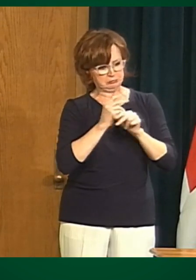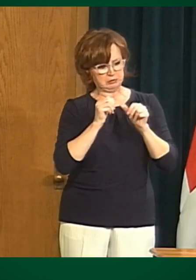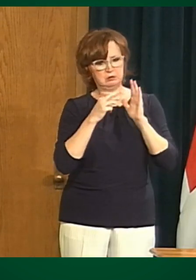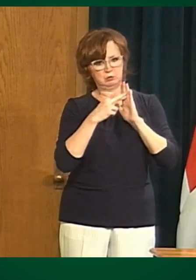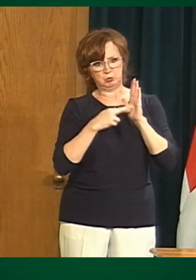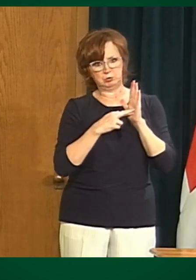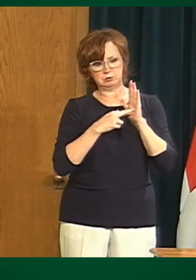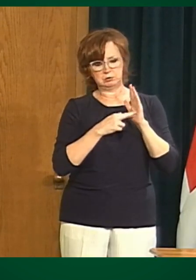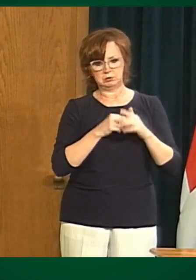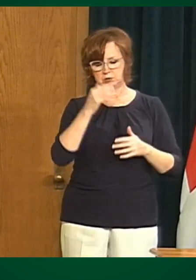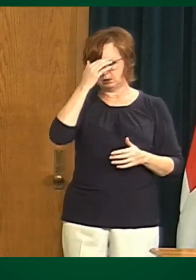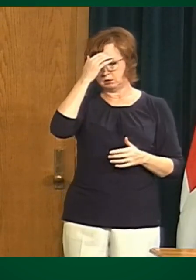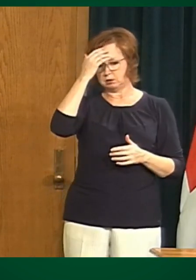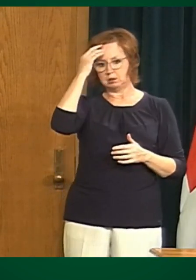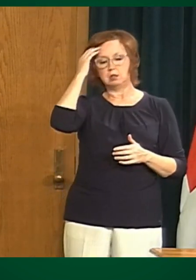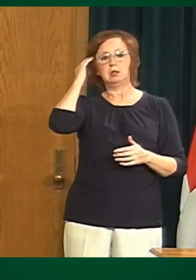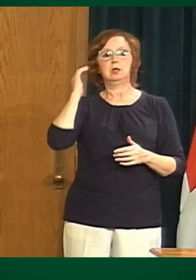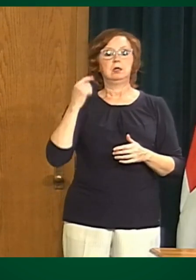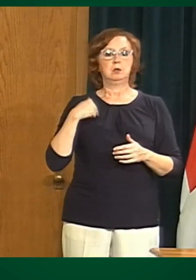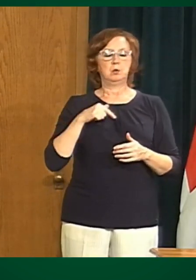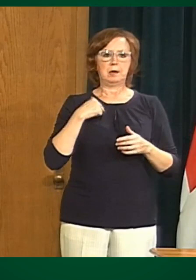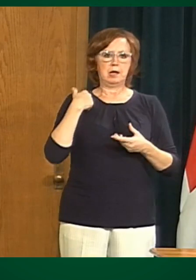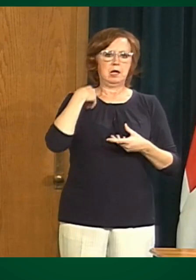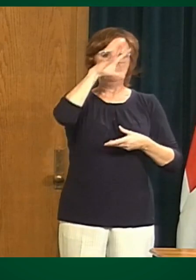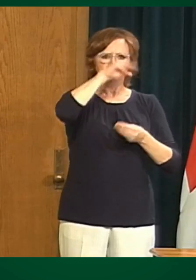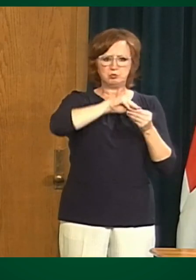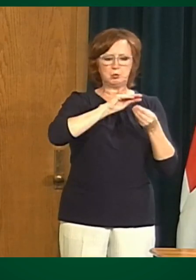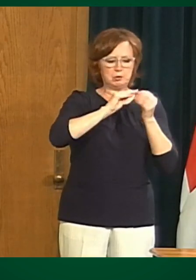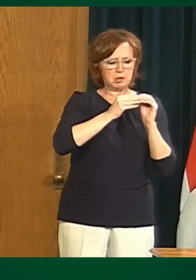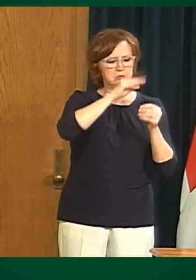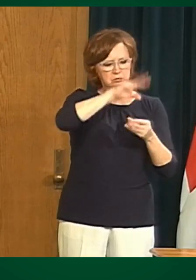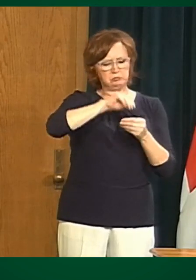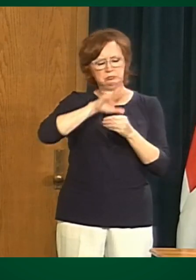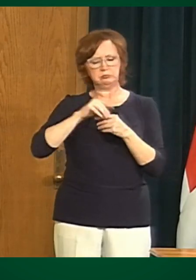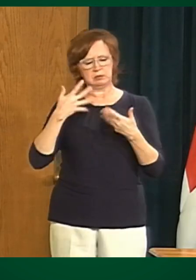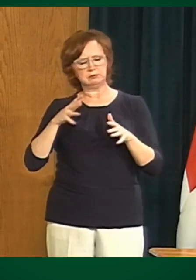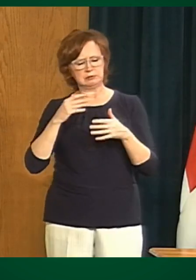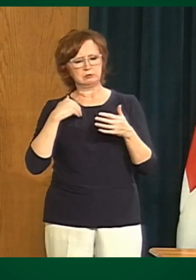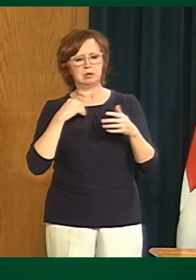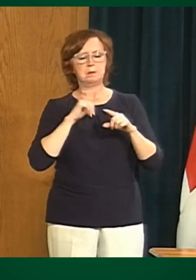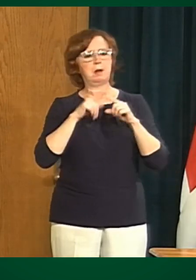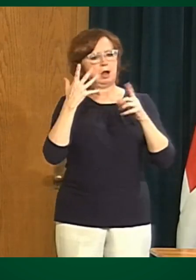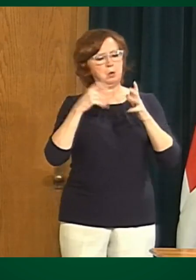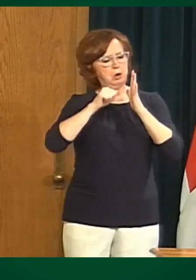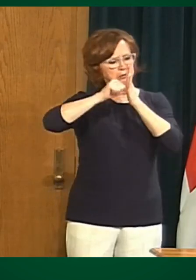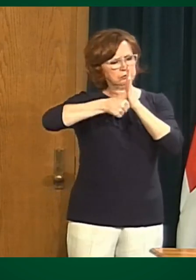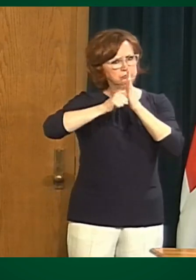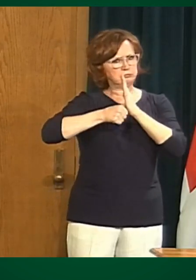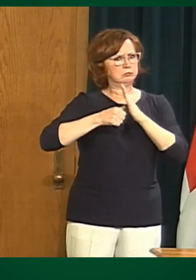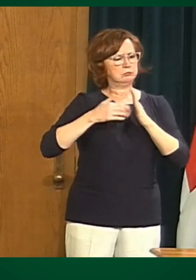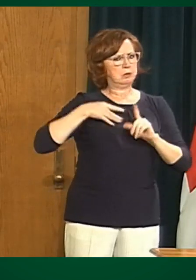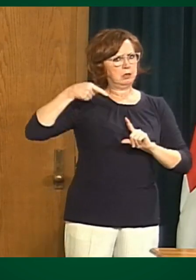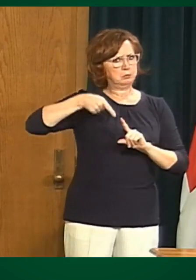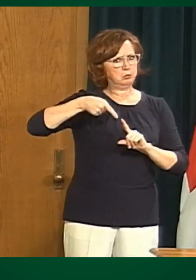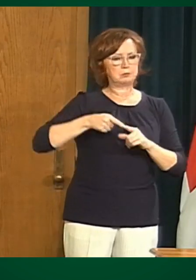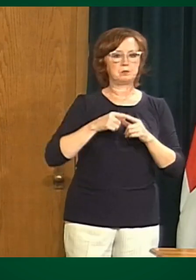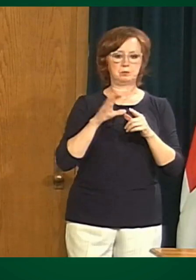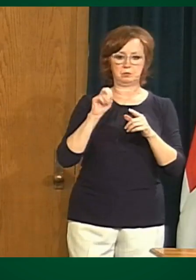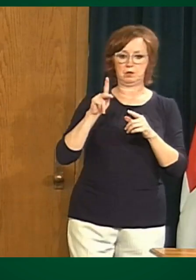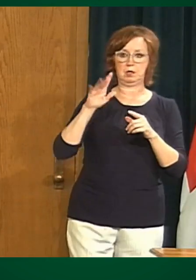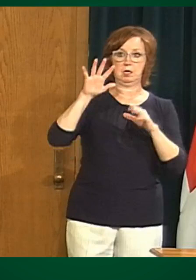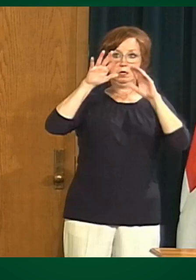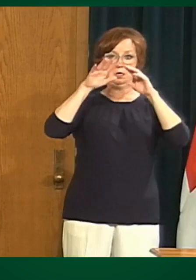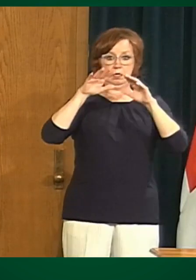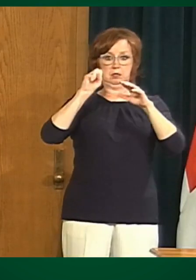release, but I just wanted to emphasize that as we stand today, if you look at central part of